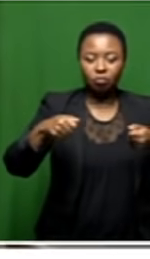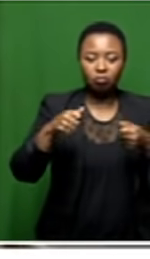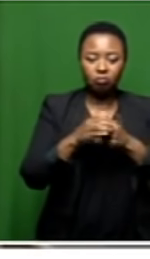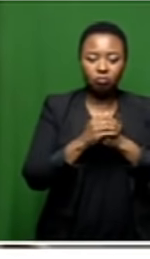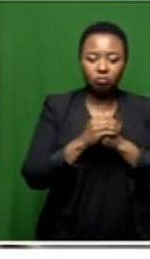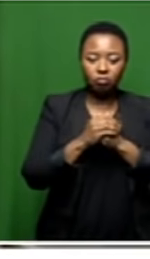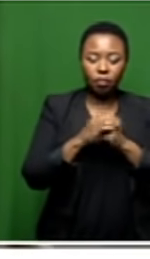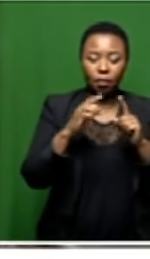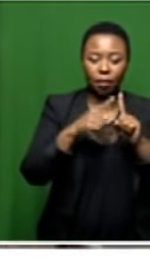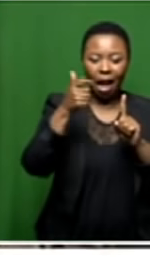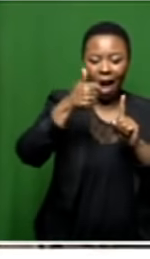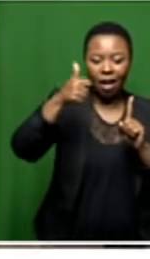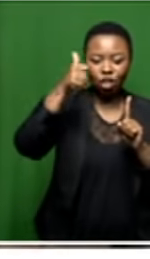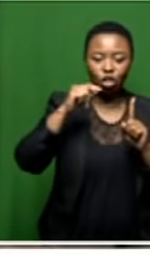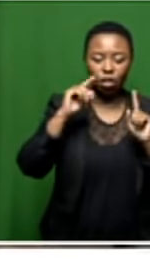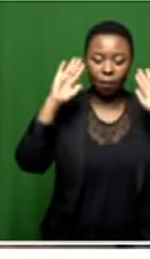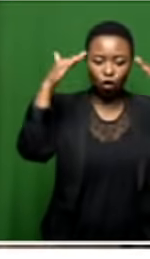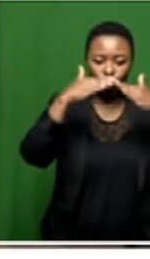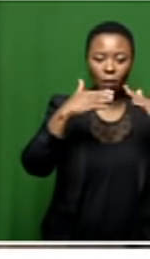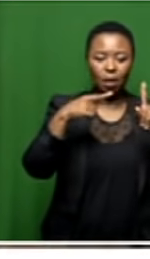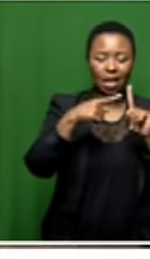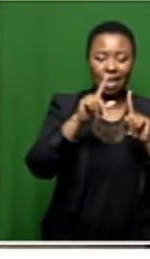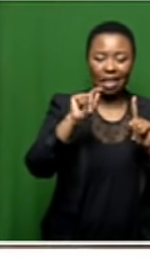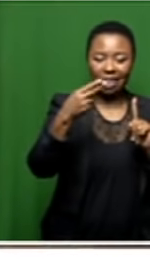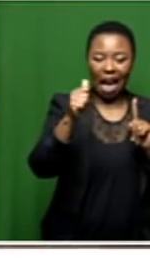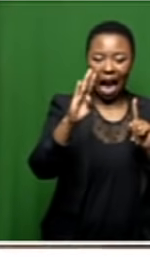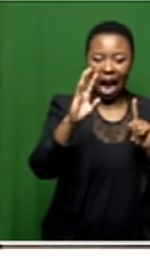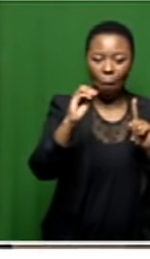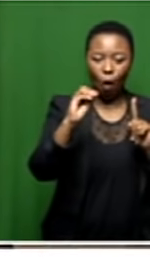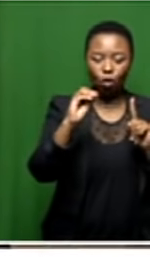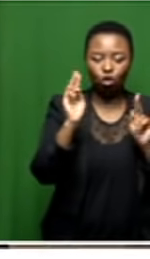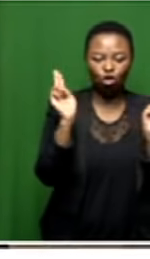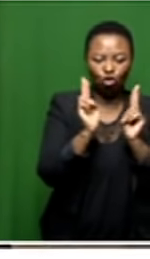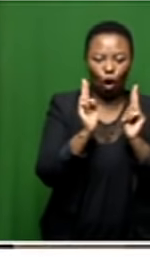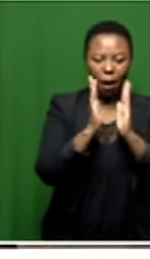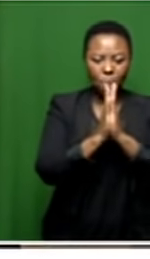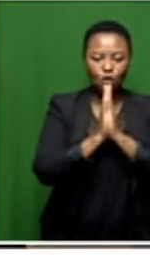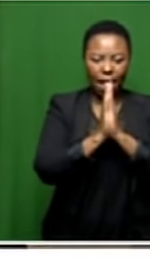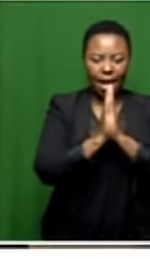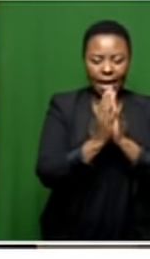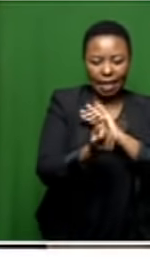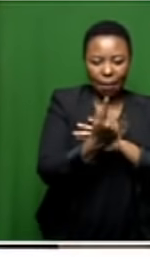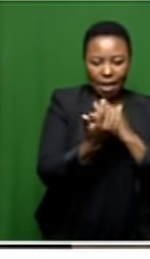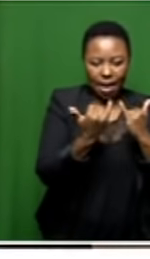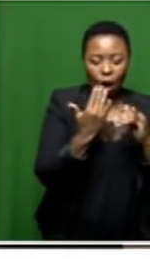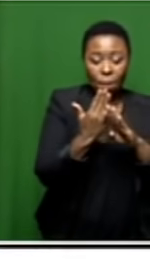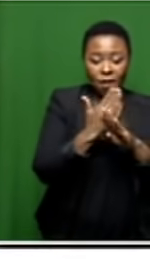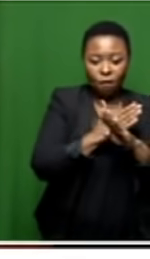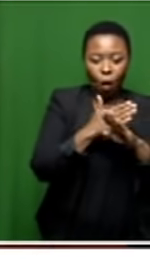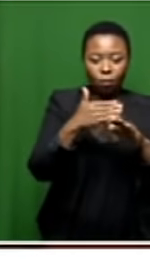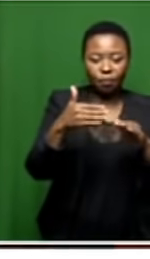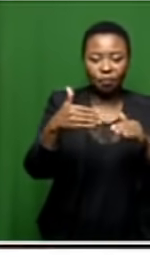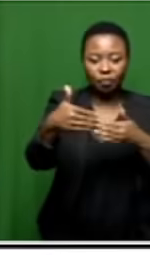Archbishop Thabo Makgoba is now conducting a short prayer before the